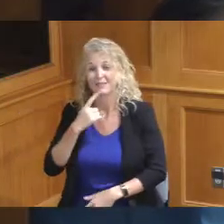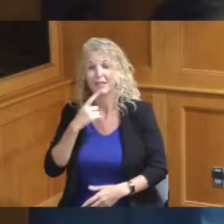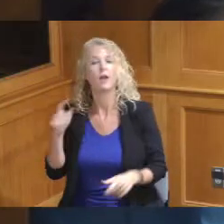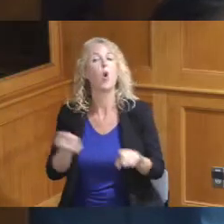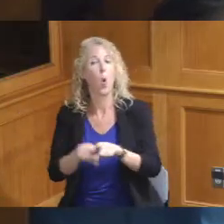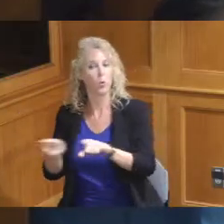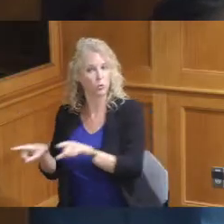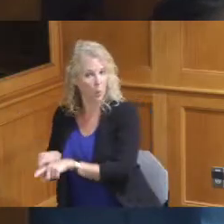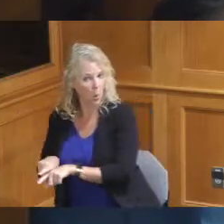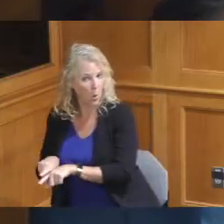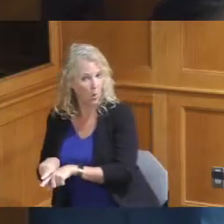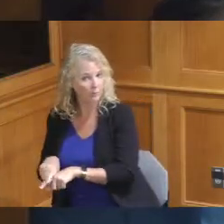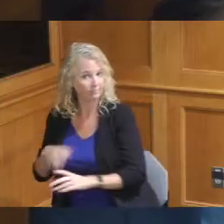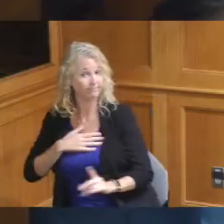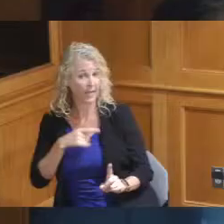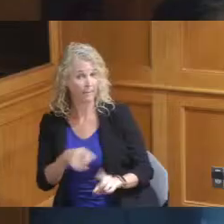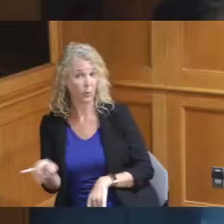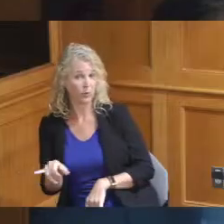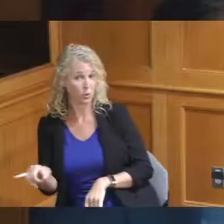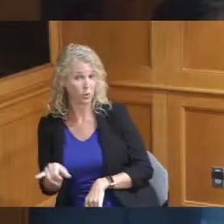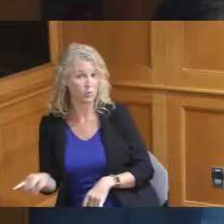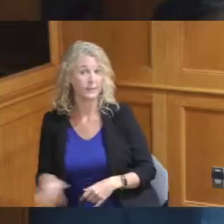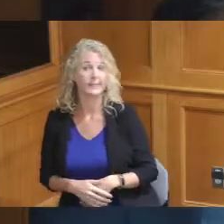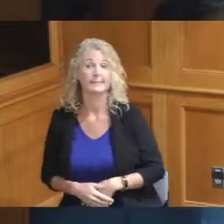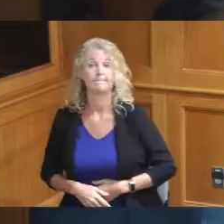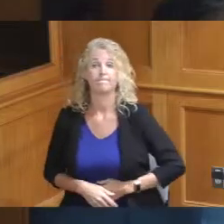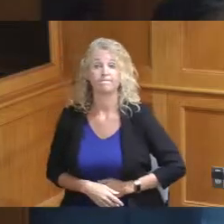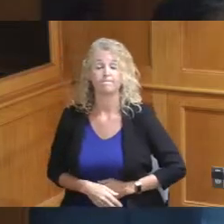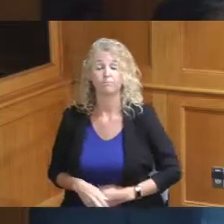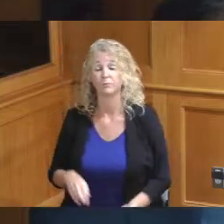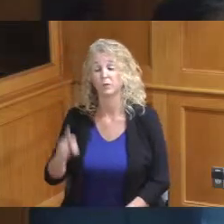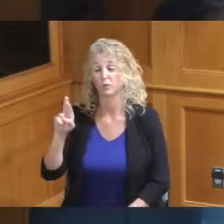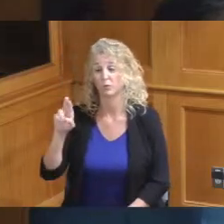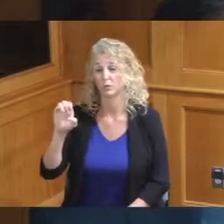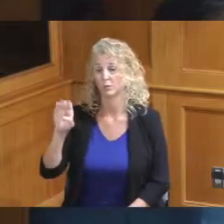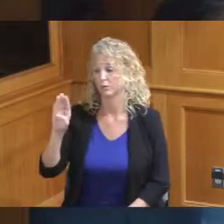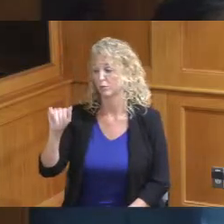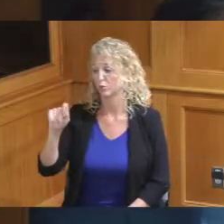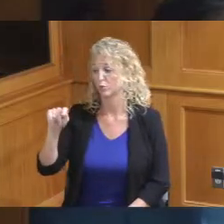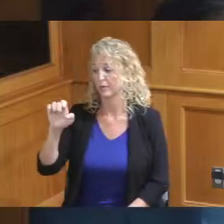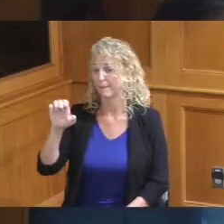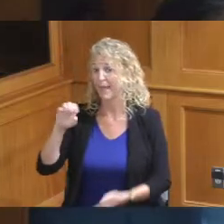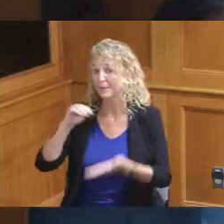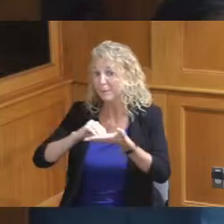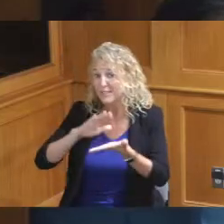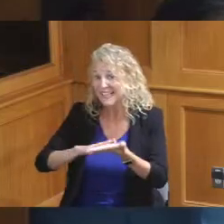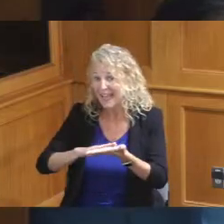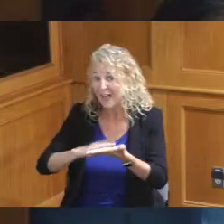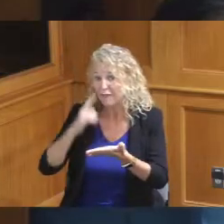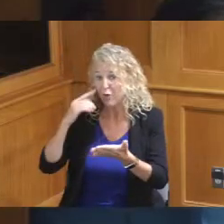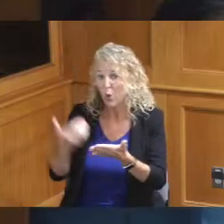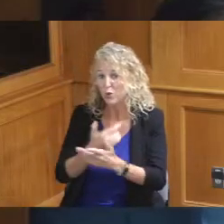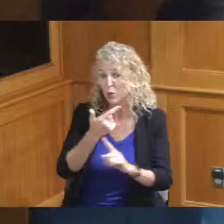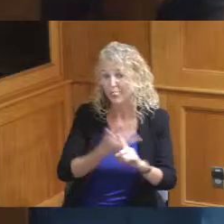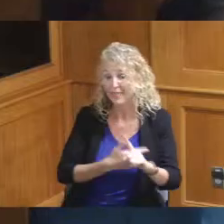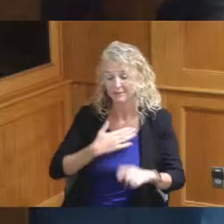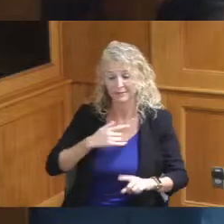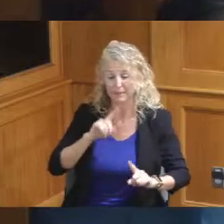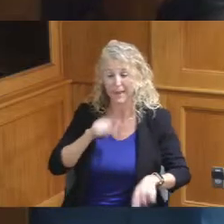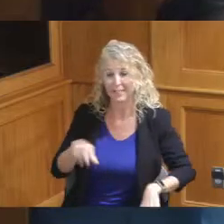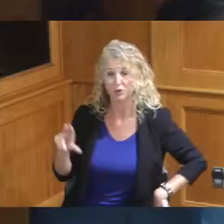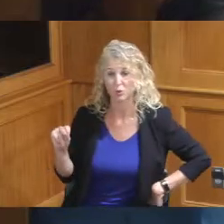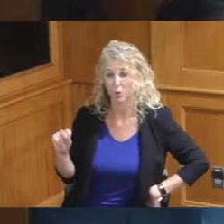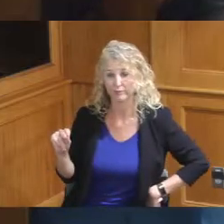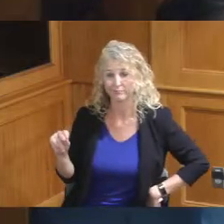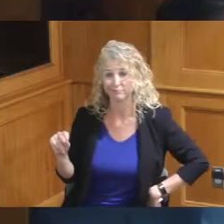also, which is my point, is the rebates in writing. in the new lease? The answer is no. If